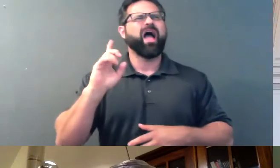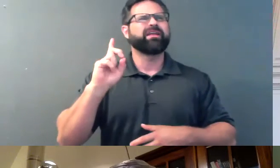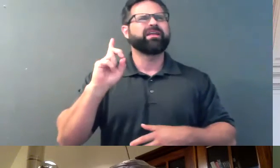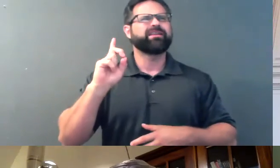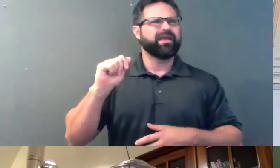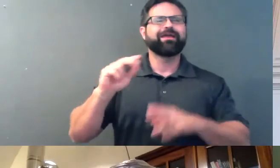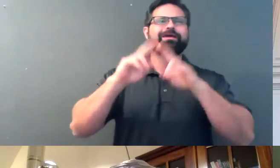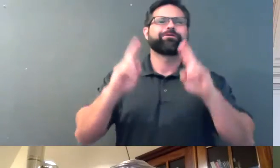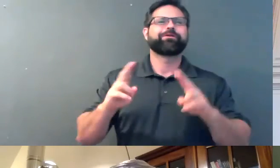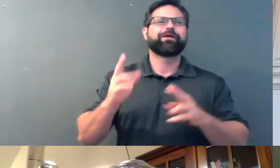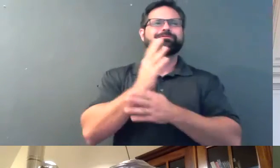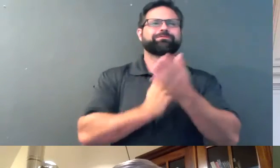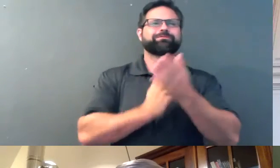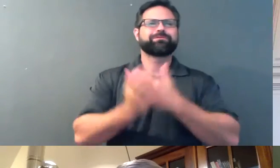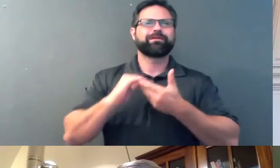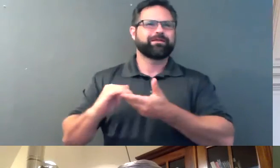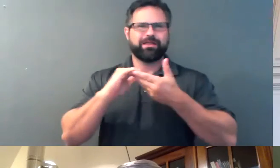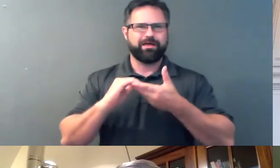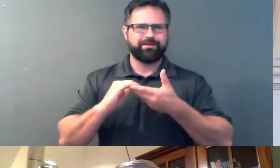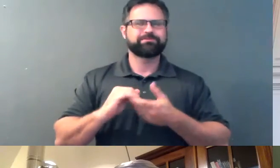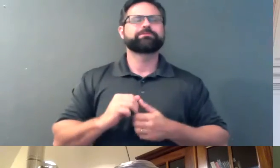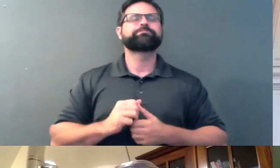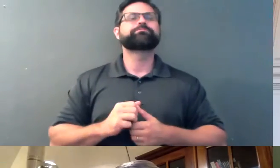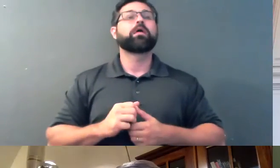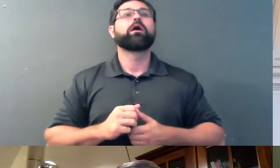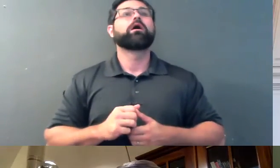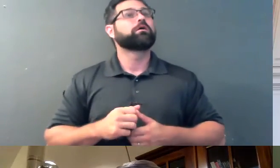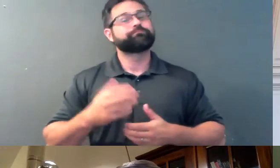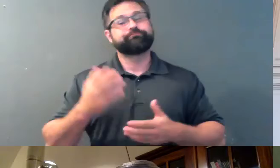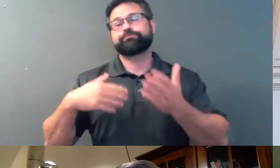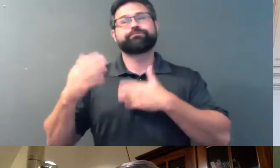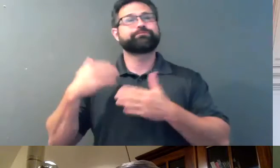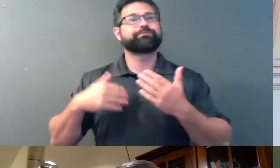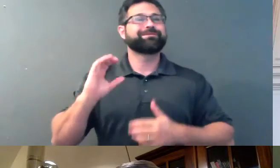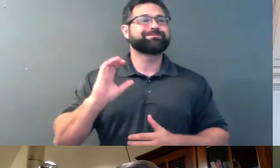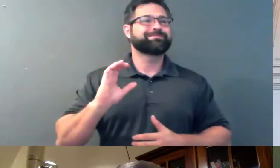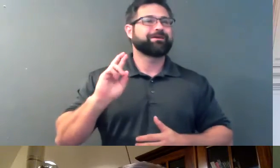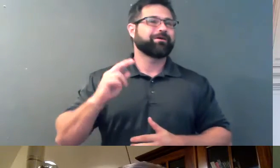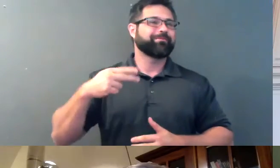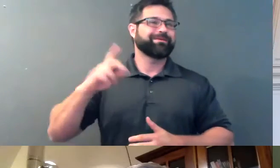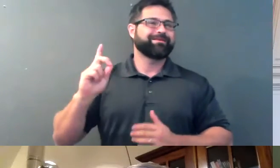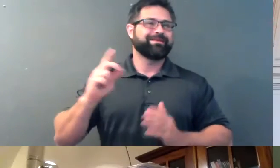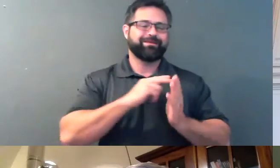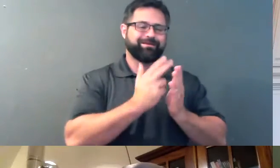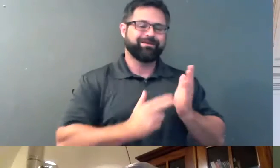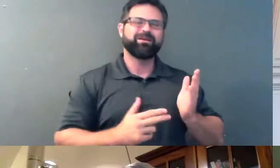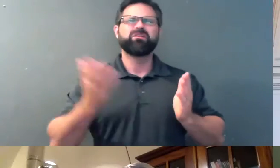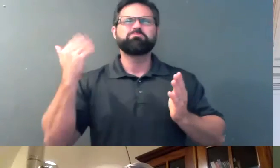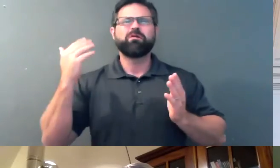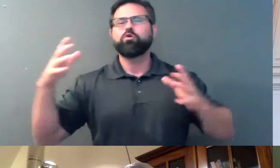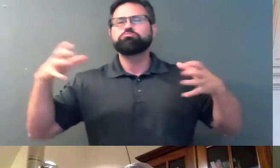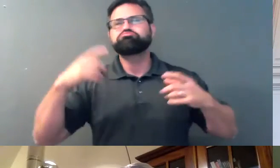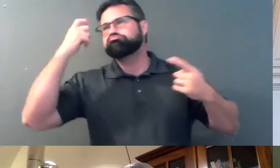IDA. Going back to when the clauses of the CRPD were being drafted, the leaders